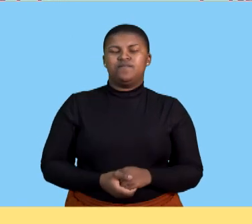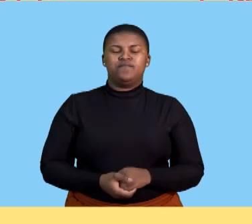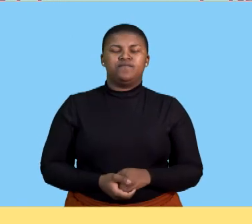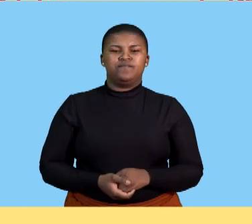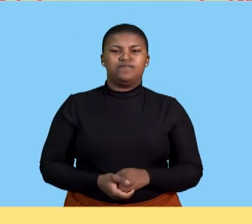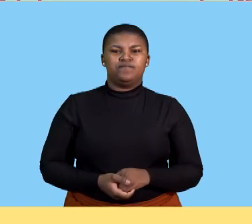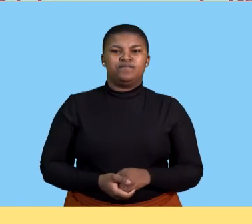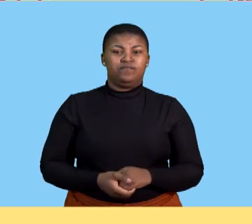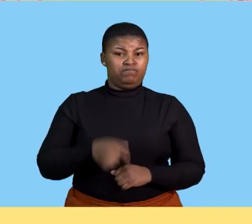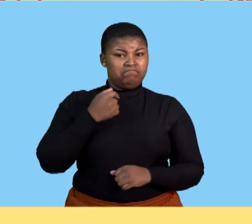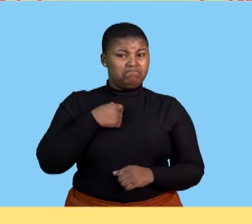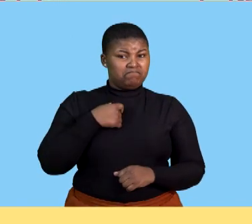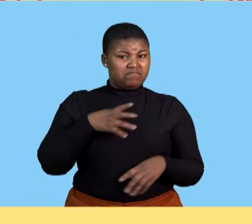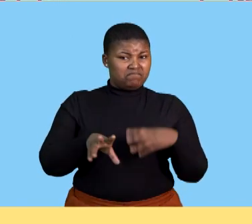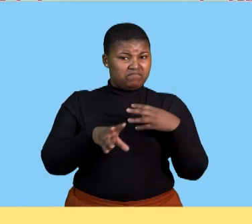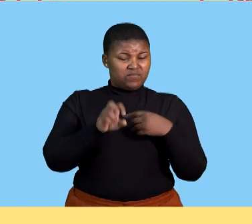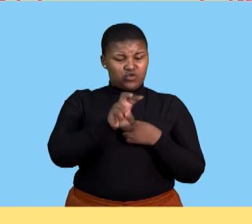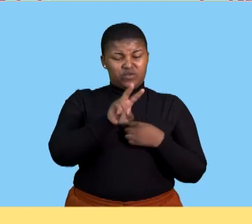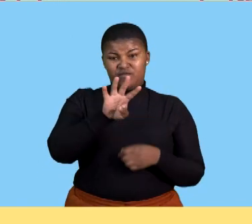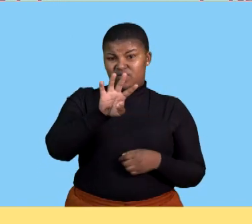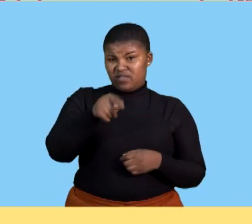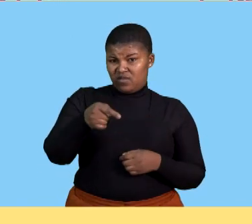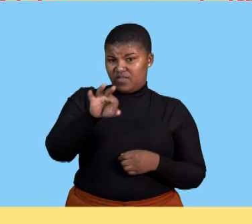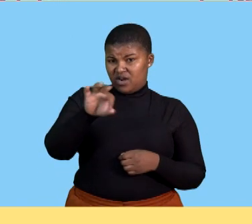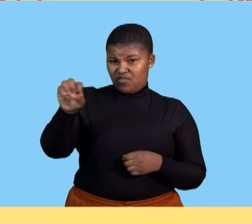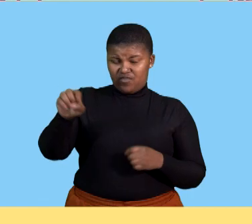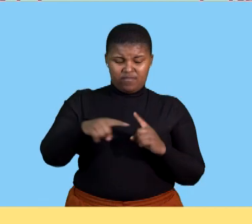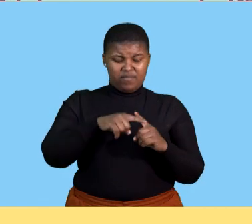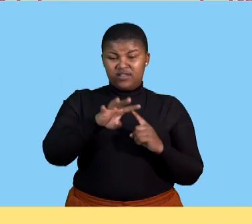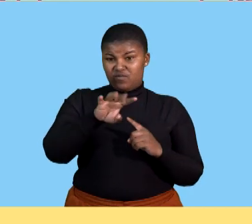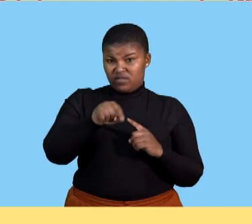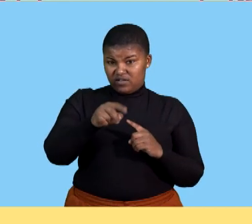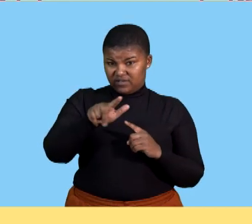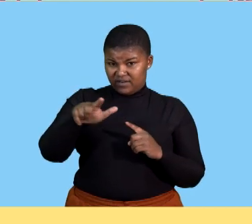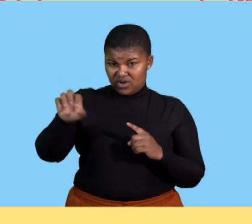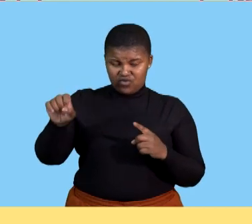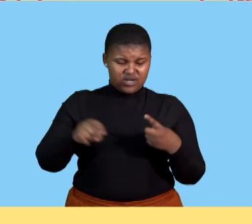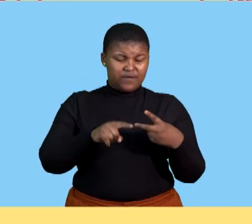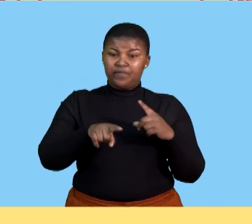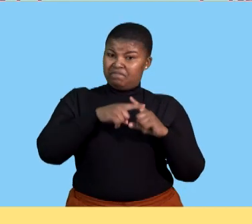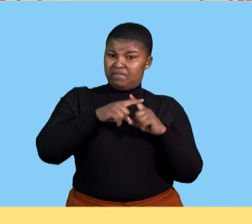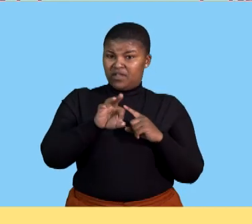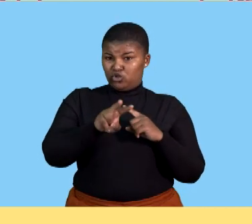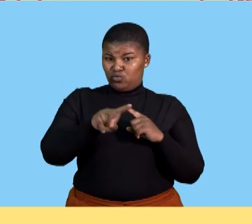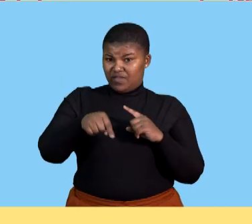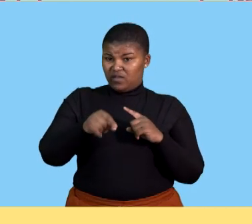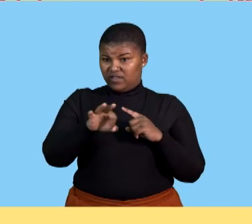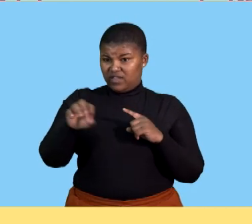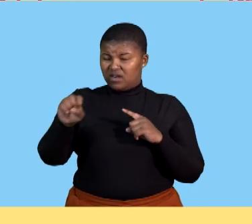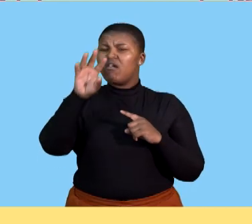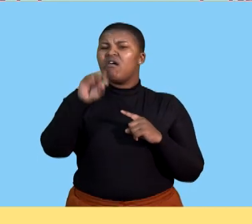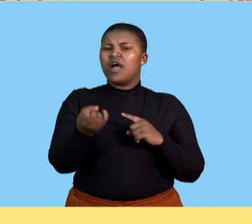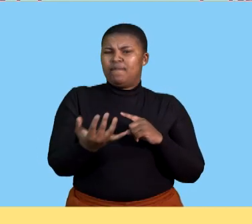payables. And if I add 24.3 plus 4,700 plus